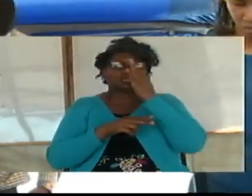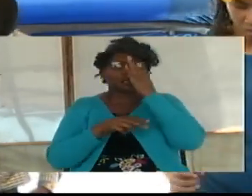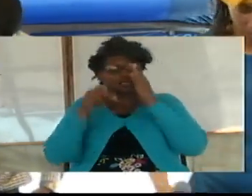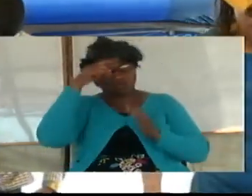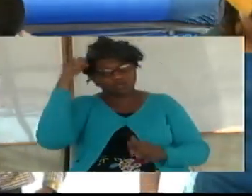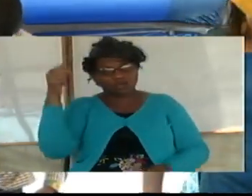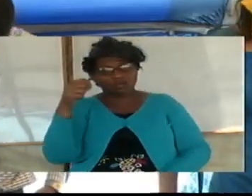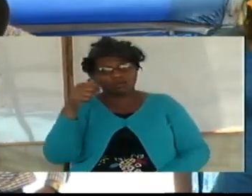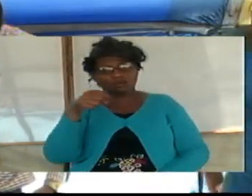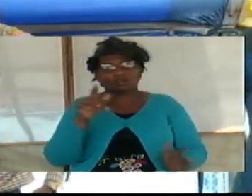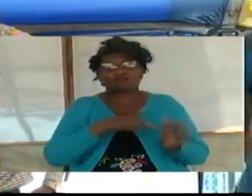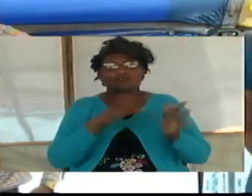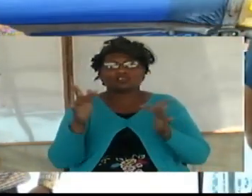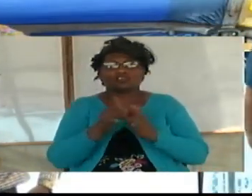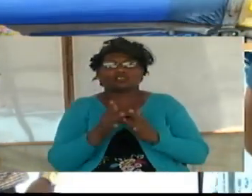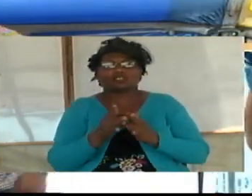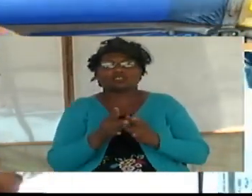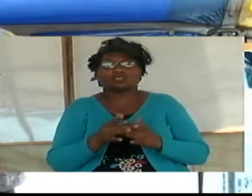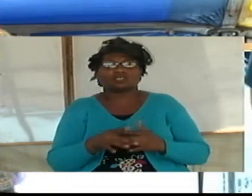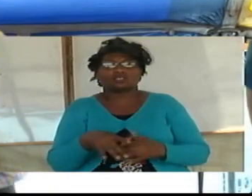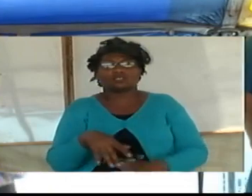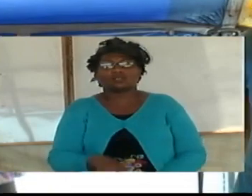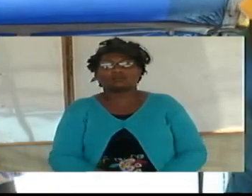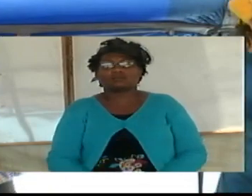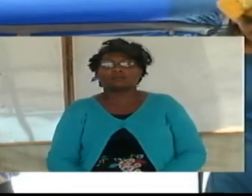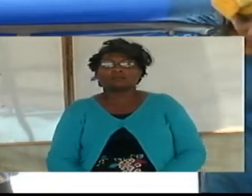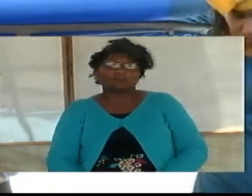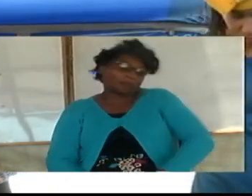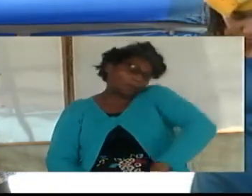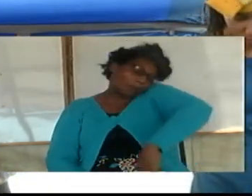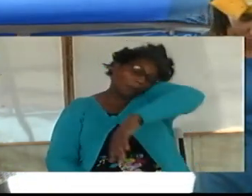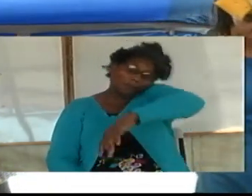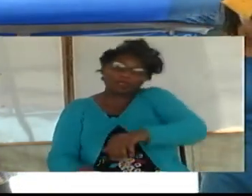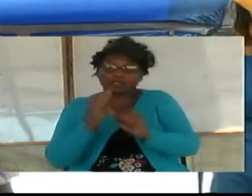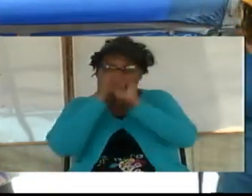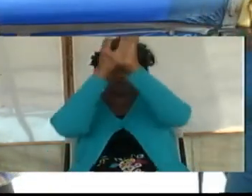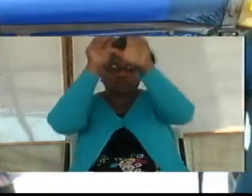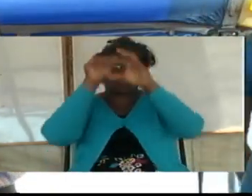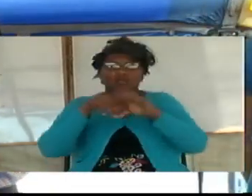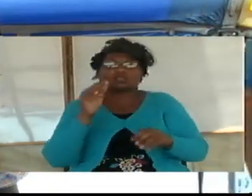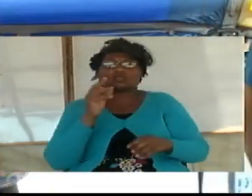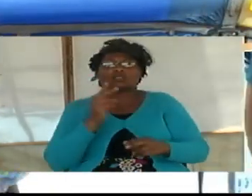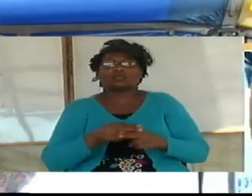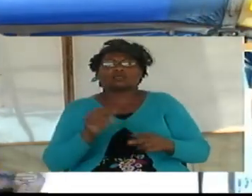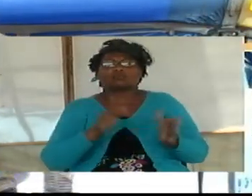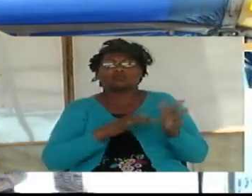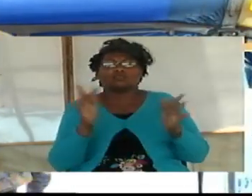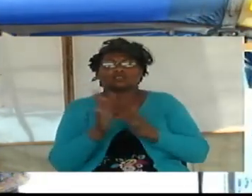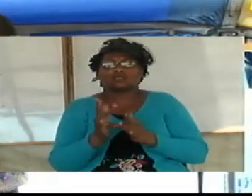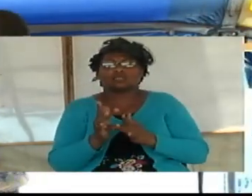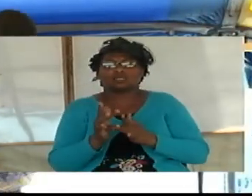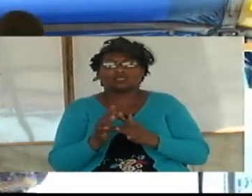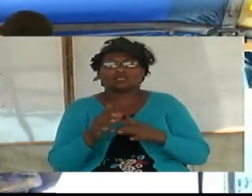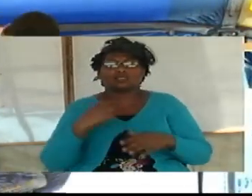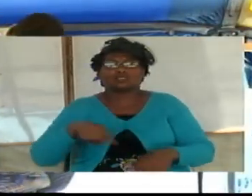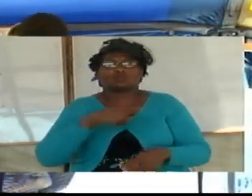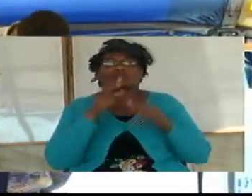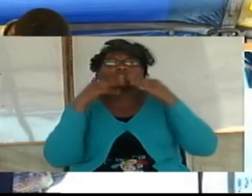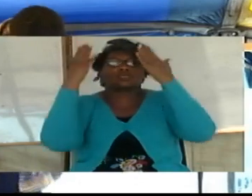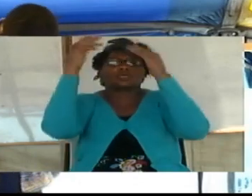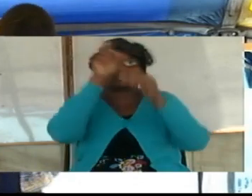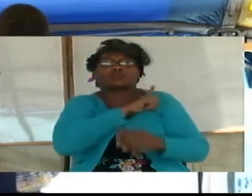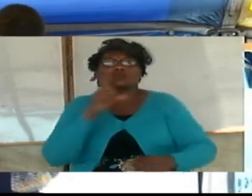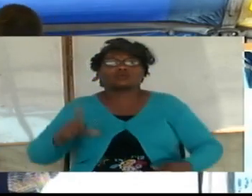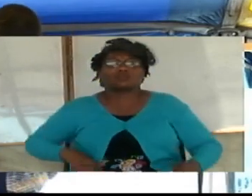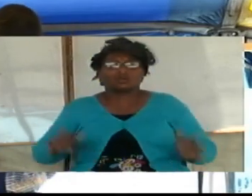now as we close in prayer and pray for these things. Father, in the name of Jesus, we thank you, Lord God, for the